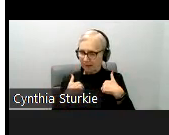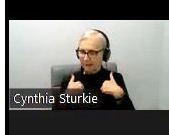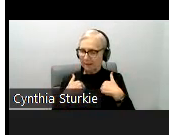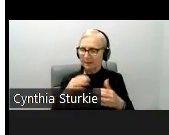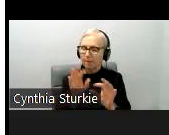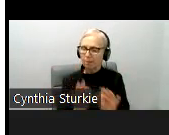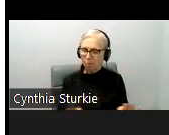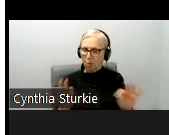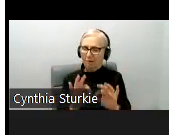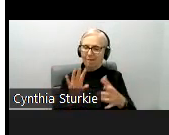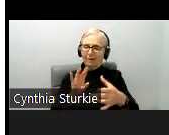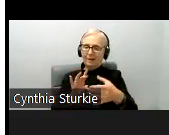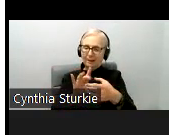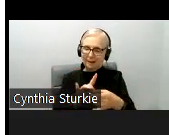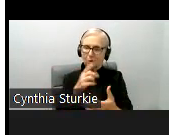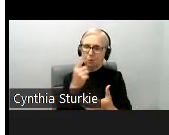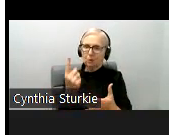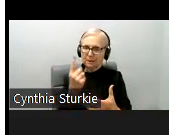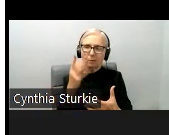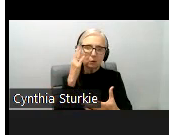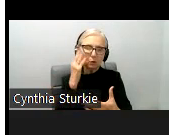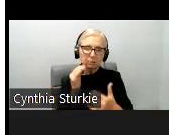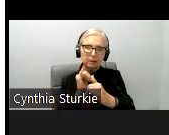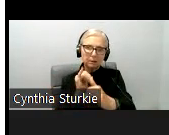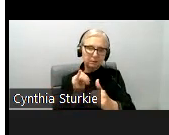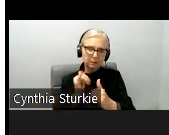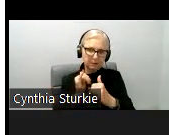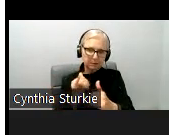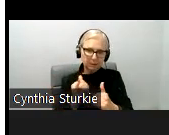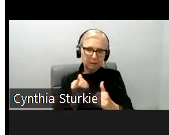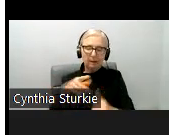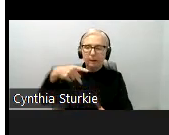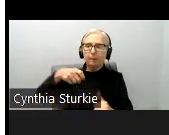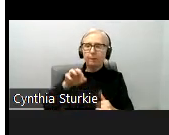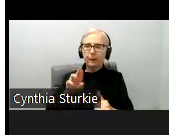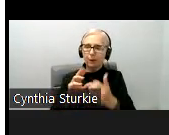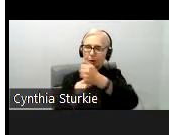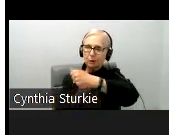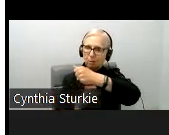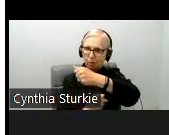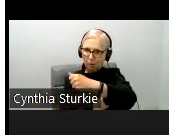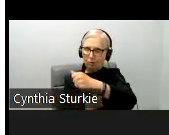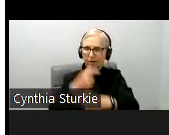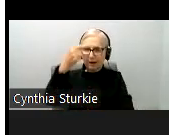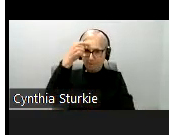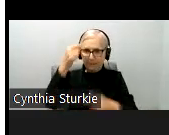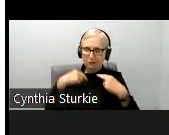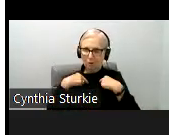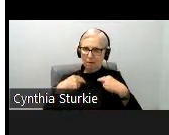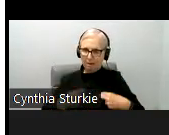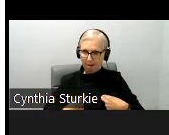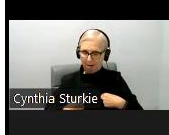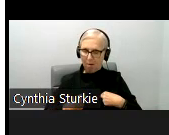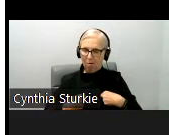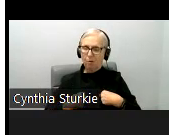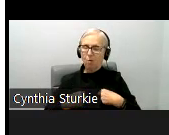has been through what you're going through. Peer support professionals who have their own experience with a mental health or substance use disorder can help you